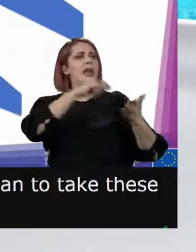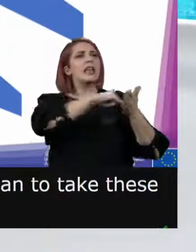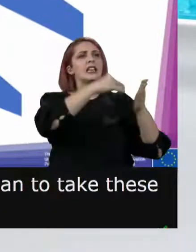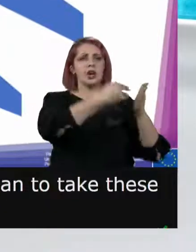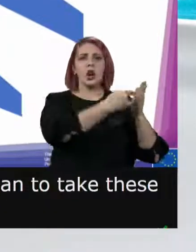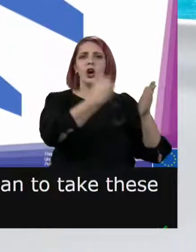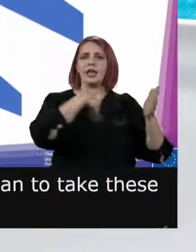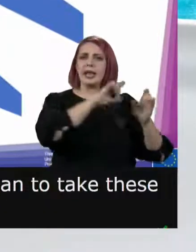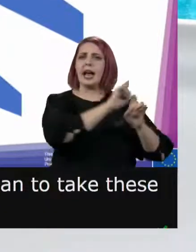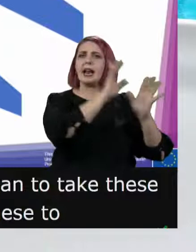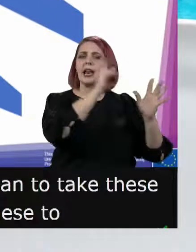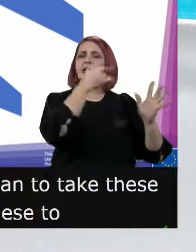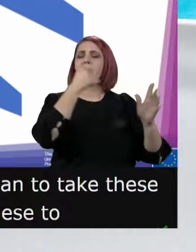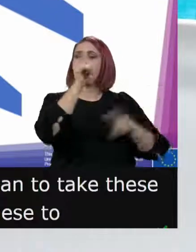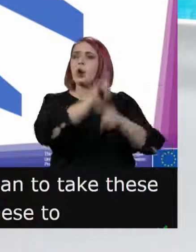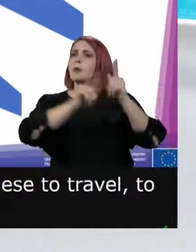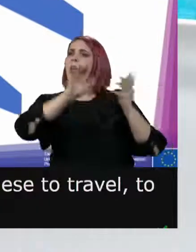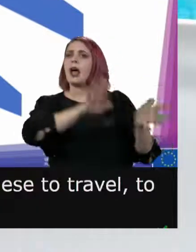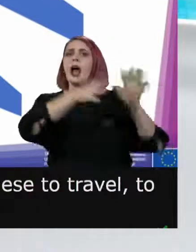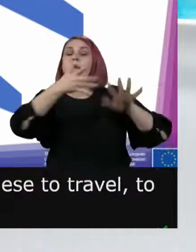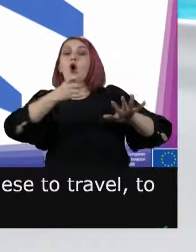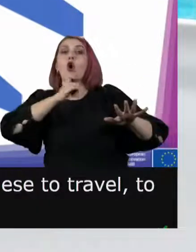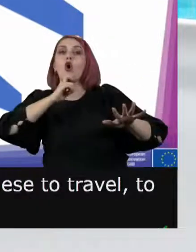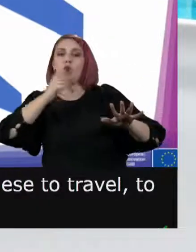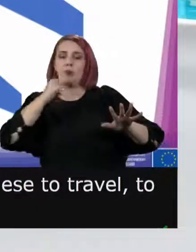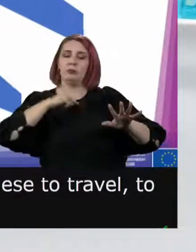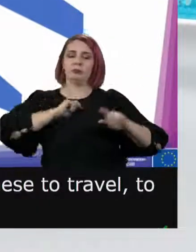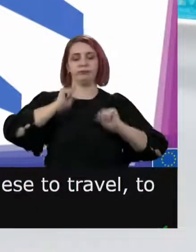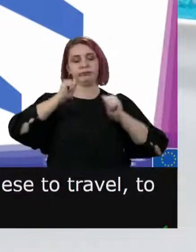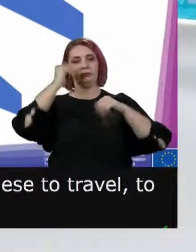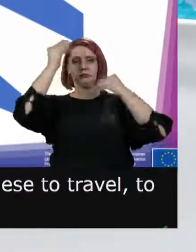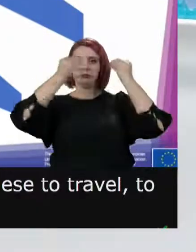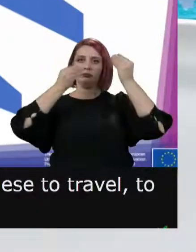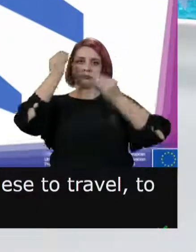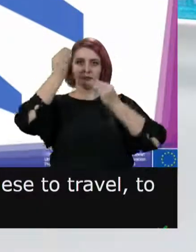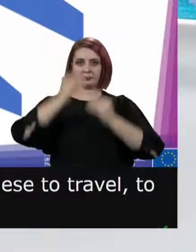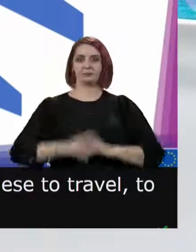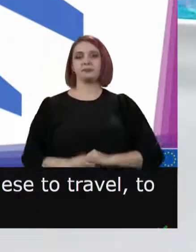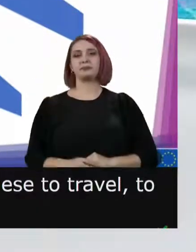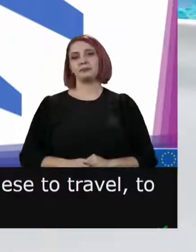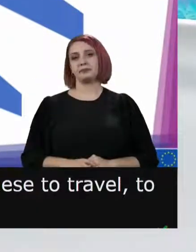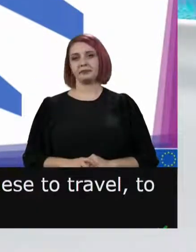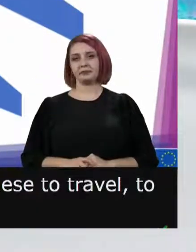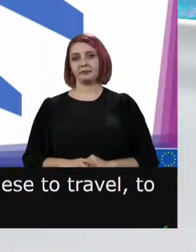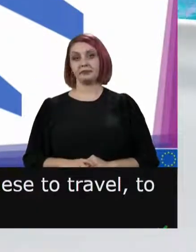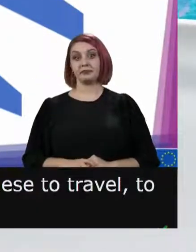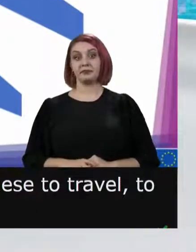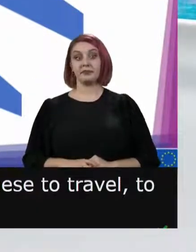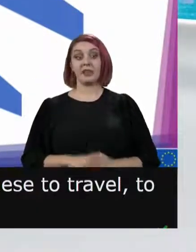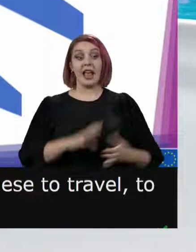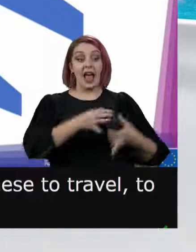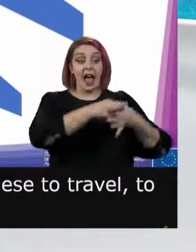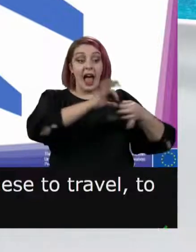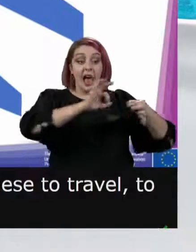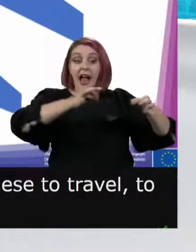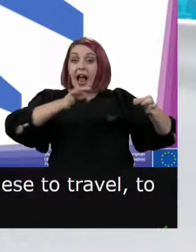journey making, and to that chain that takes place within a journey